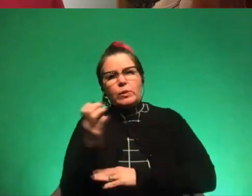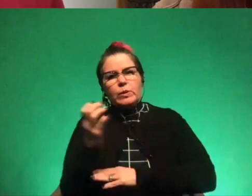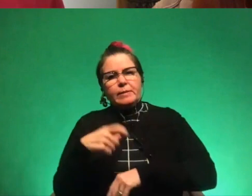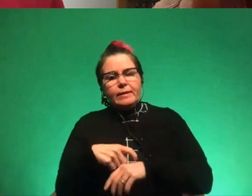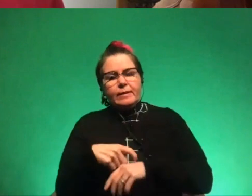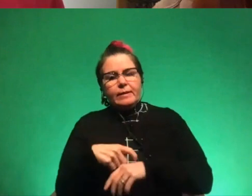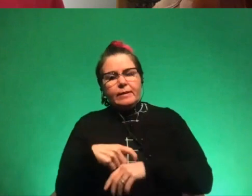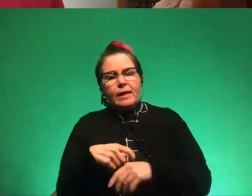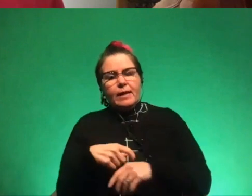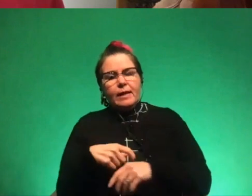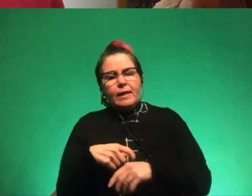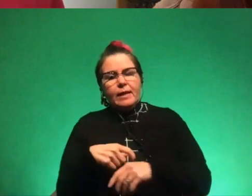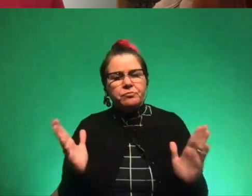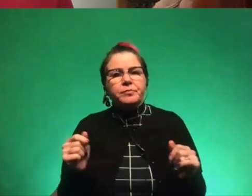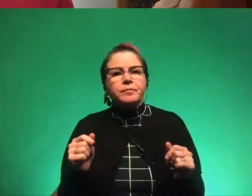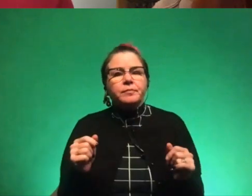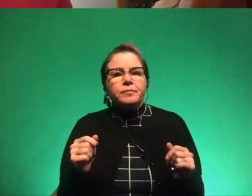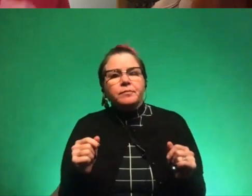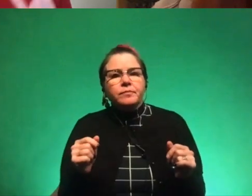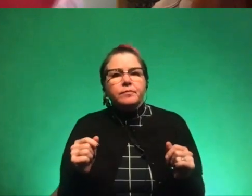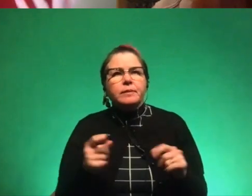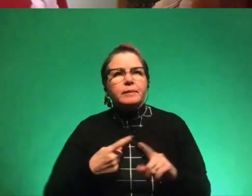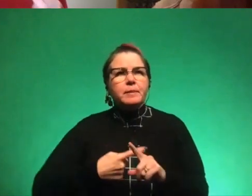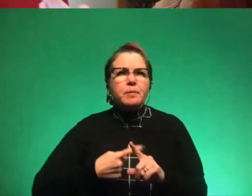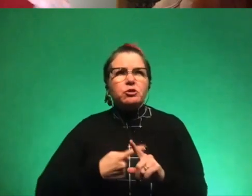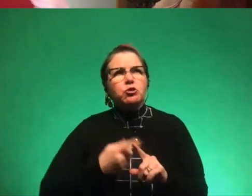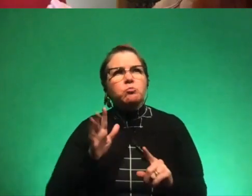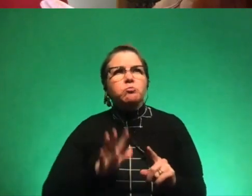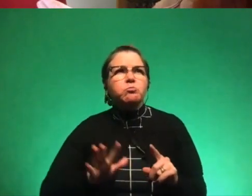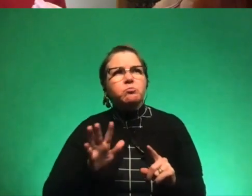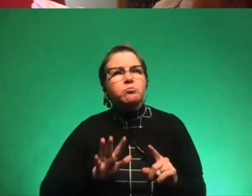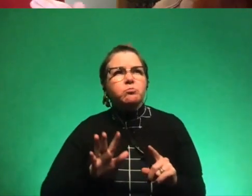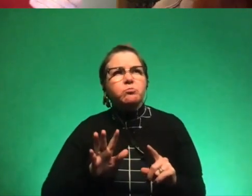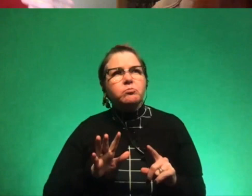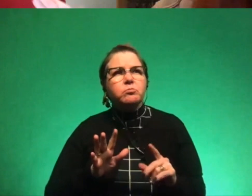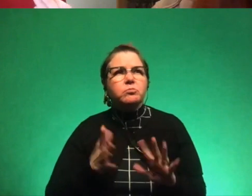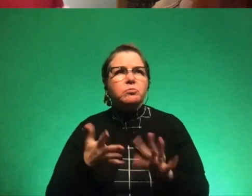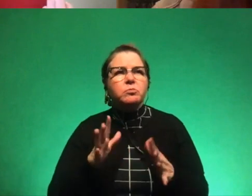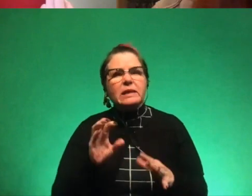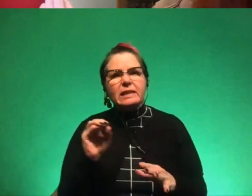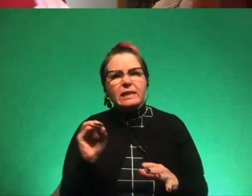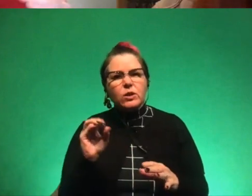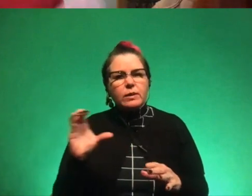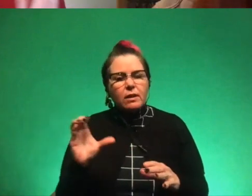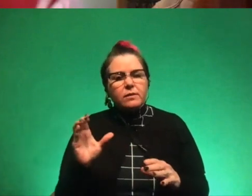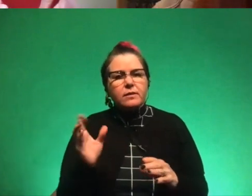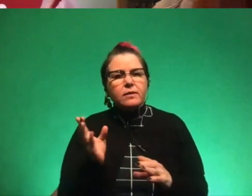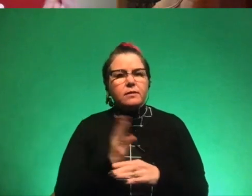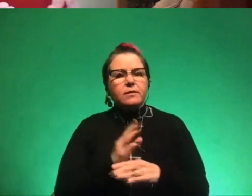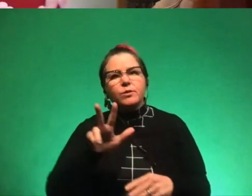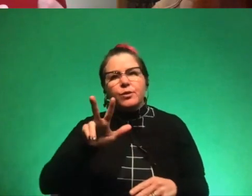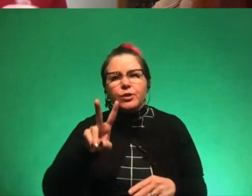December, you know, through to March, the temperature was around like a few degrees either side of 0 Celsius, which is sort of